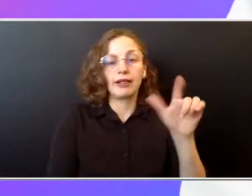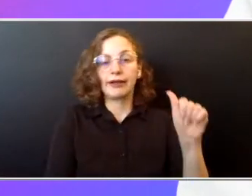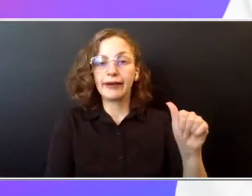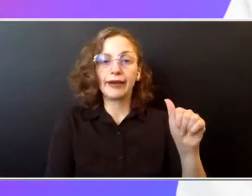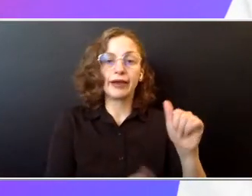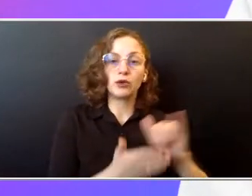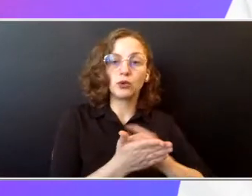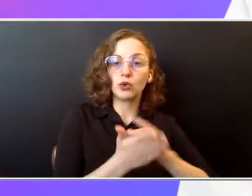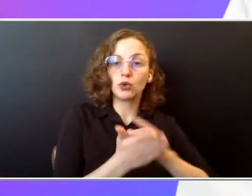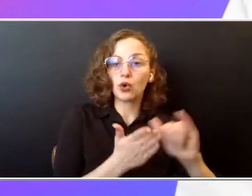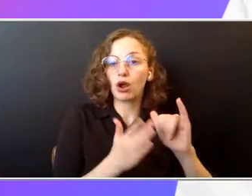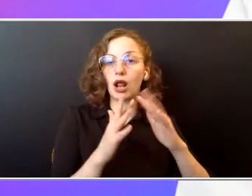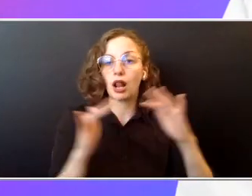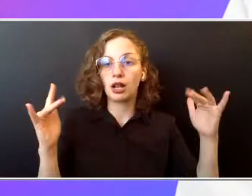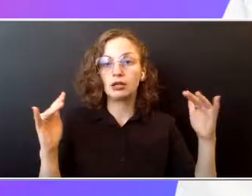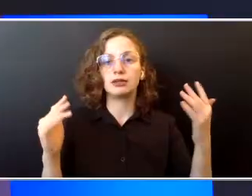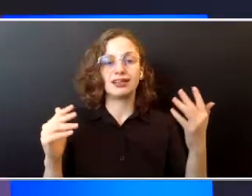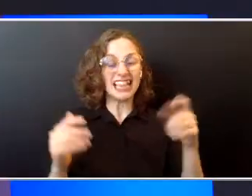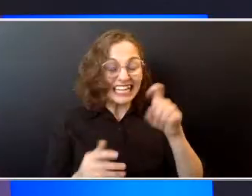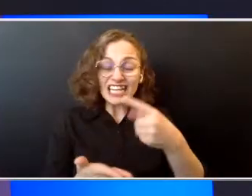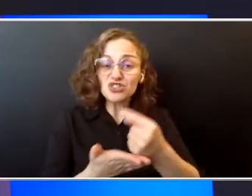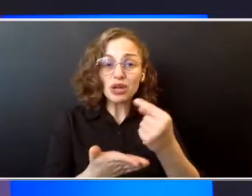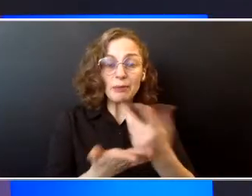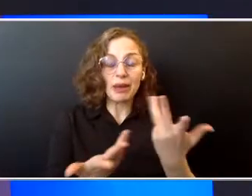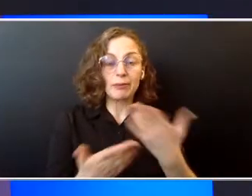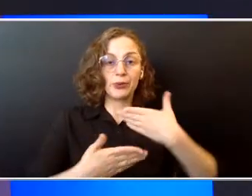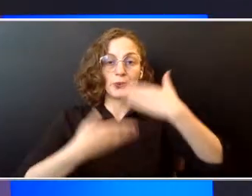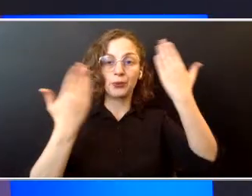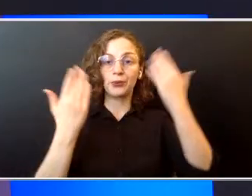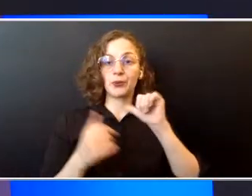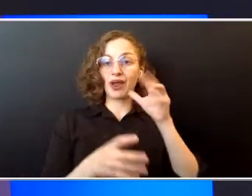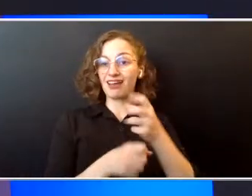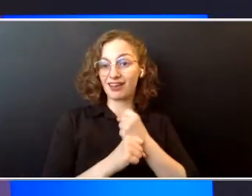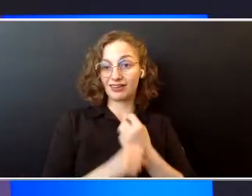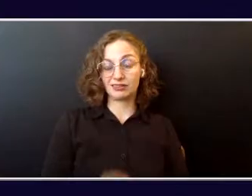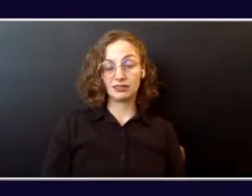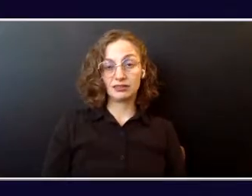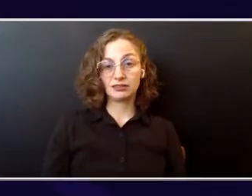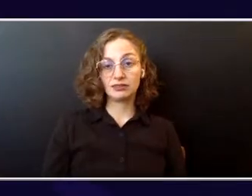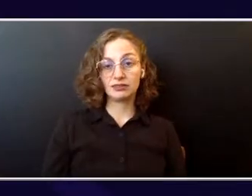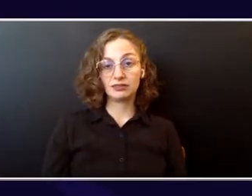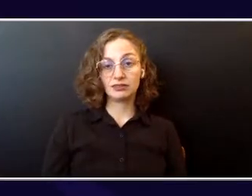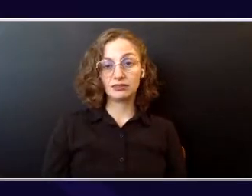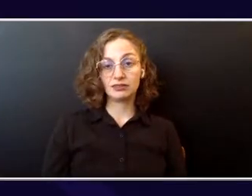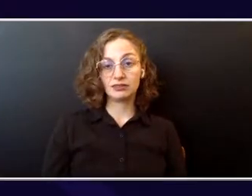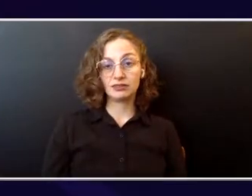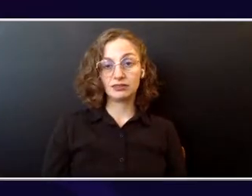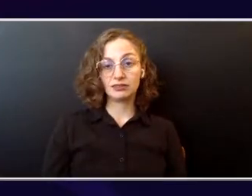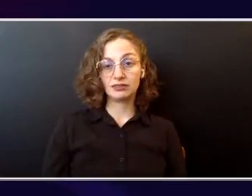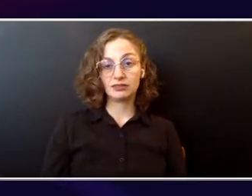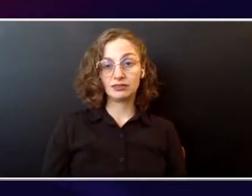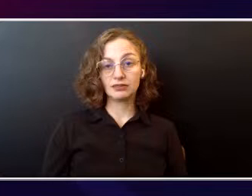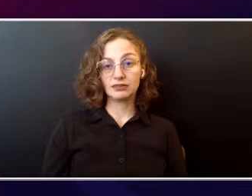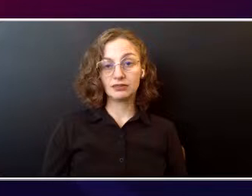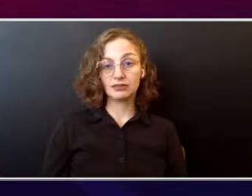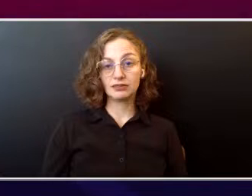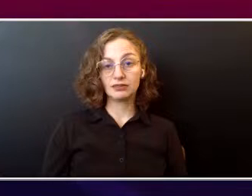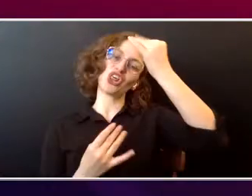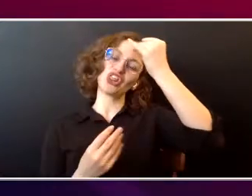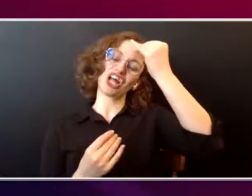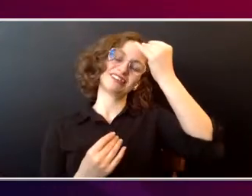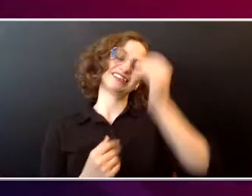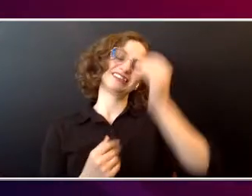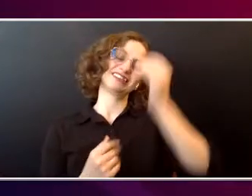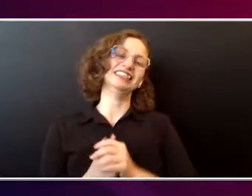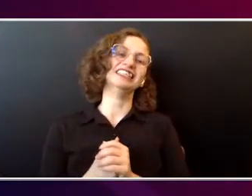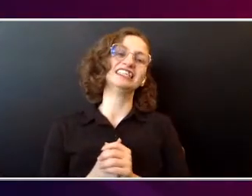not getting treated. I want to bring our whole panel back in for some final thoughts from our guests. And Jade, I want to start with